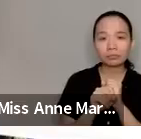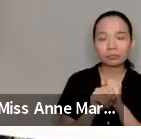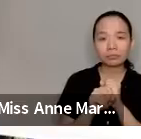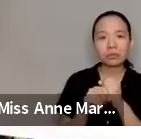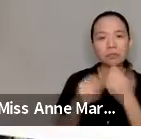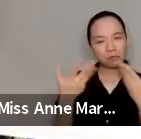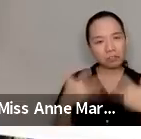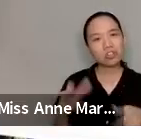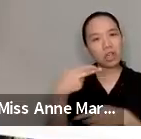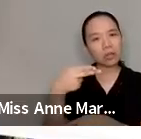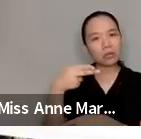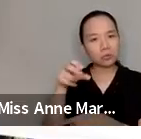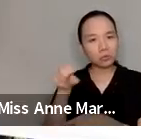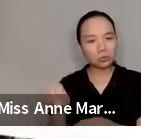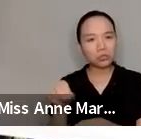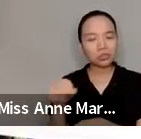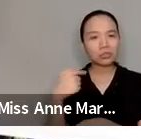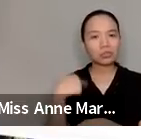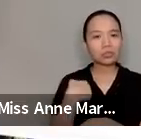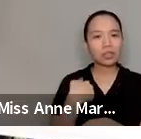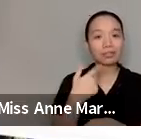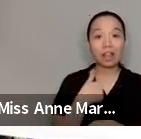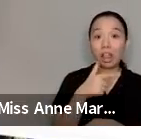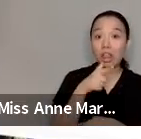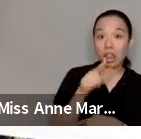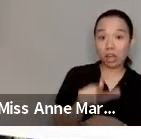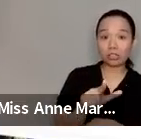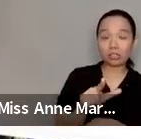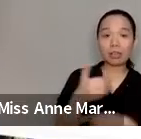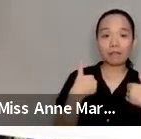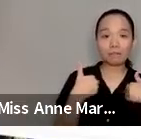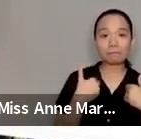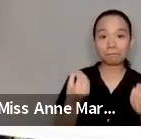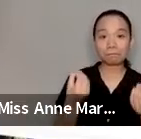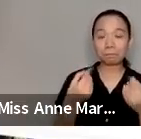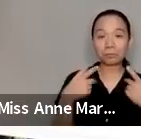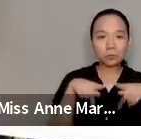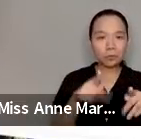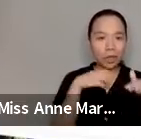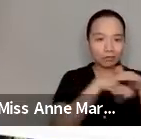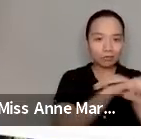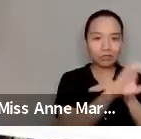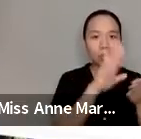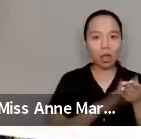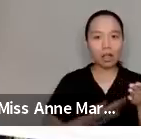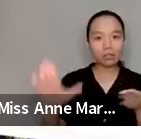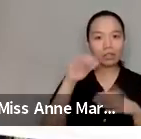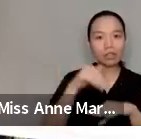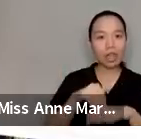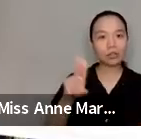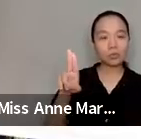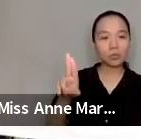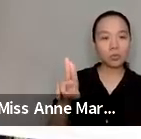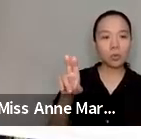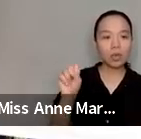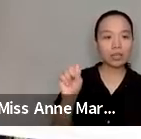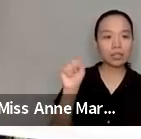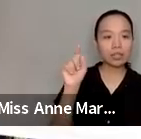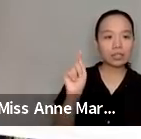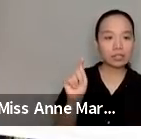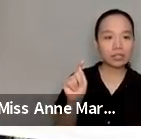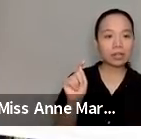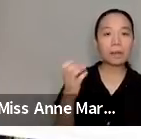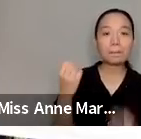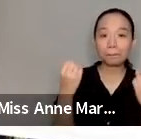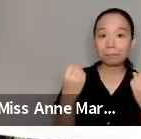school. Consider yourself lucky having the privilege to enter college at UST pa. A